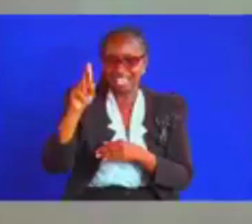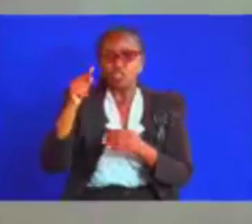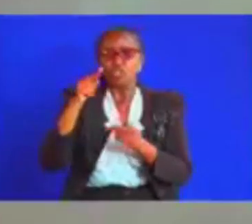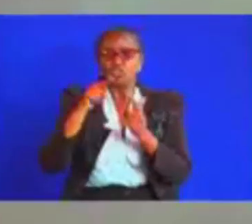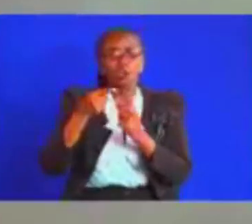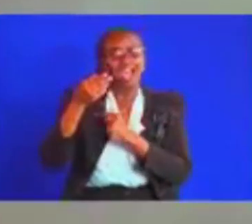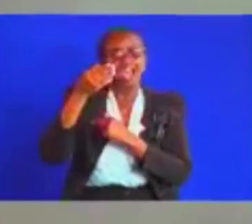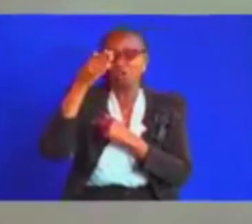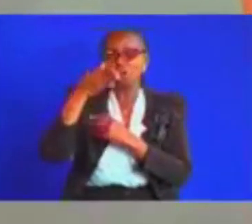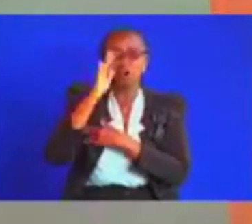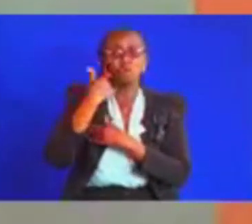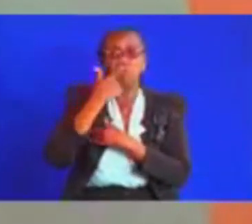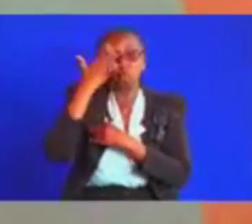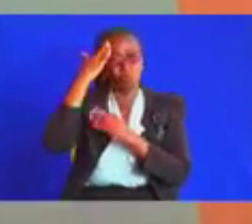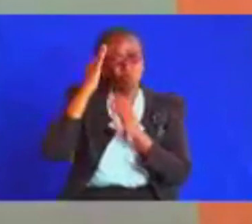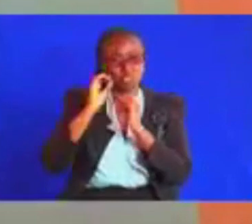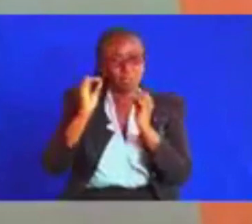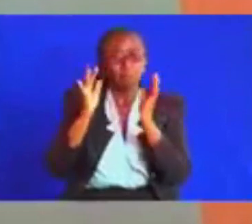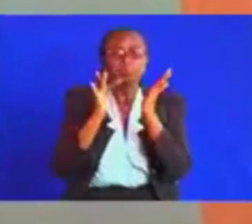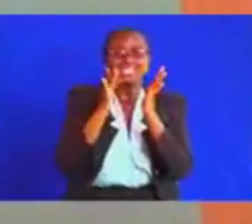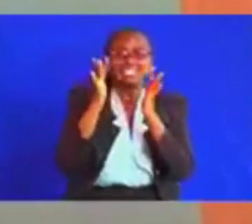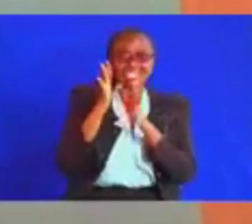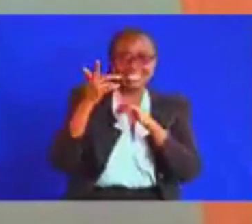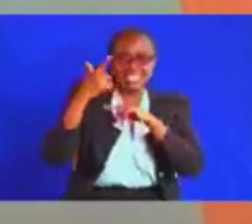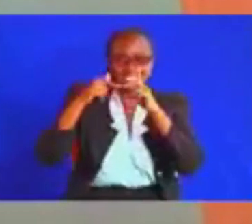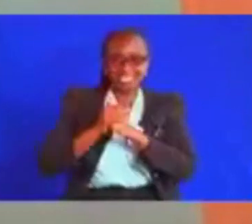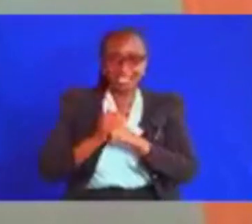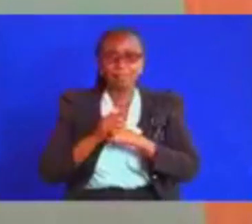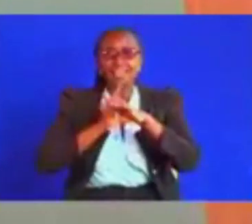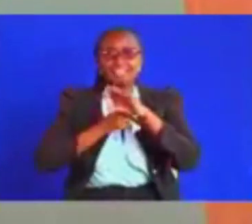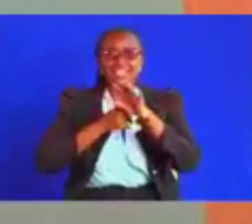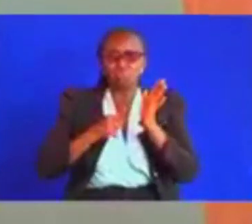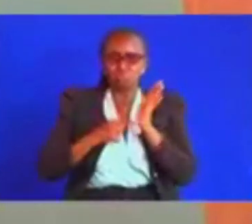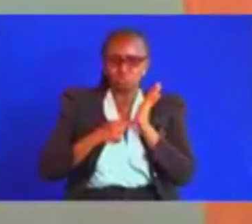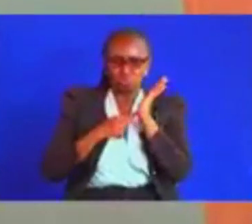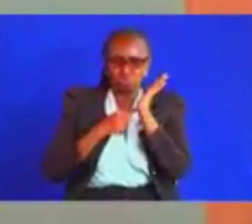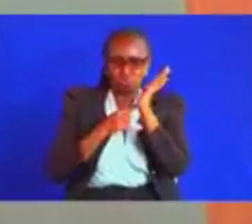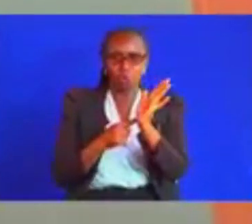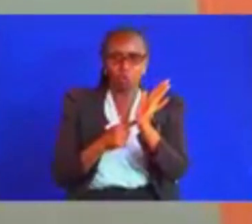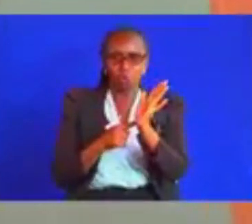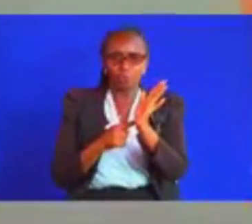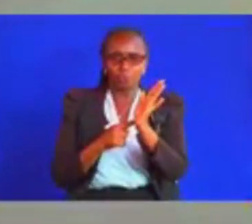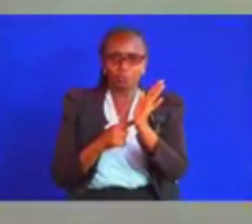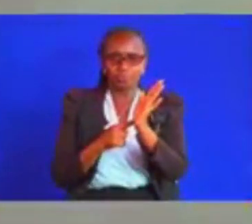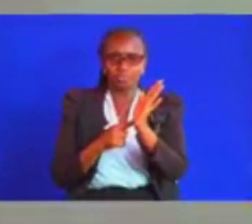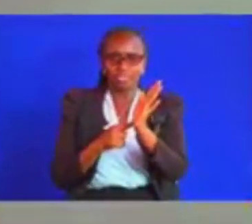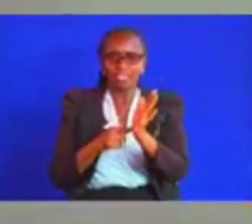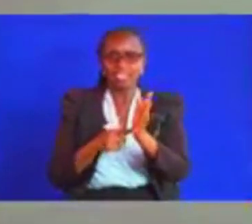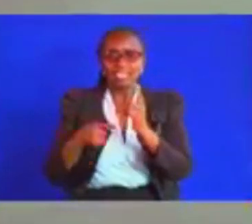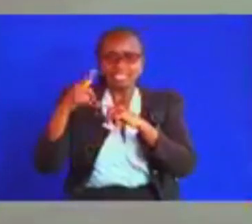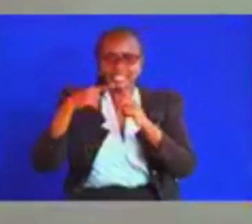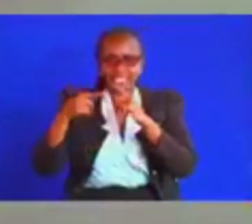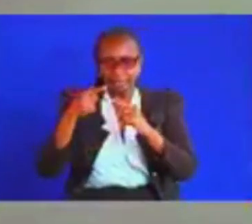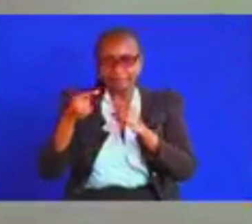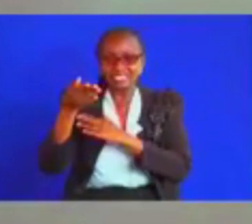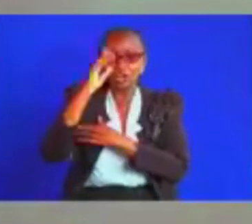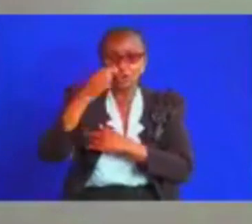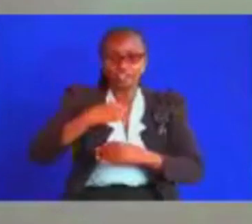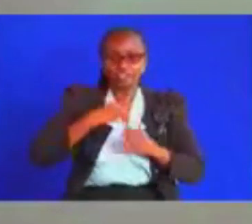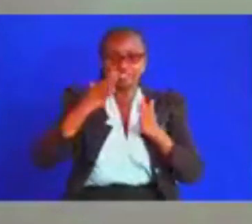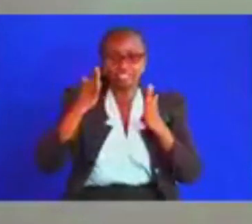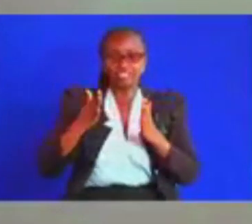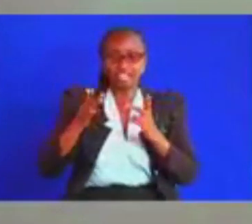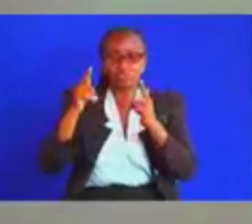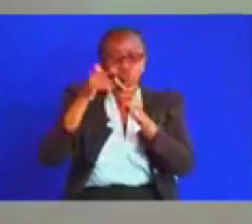God. Jesus came as a reference point. He came as God's vista to knowing